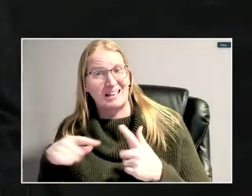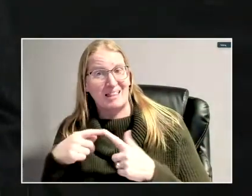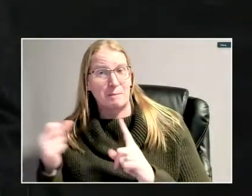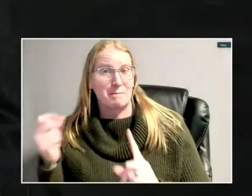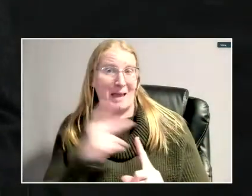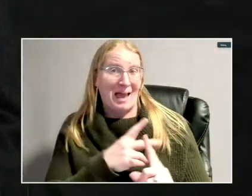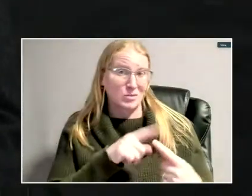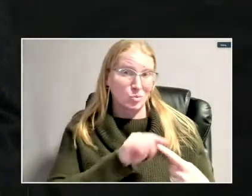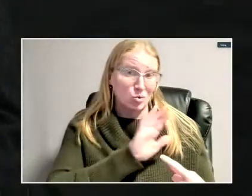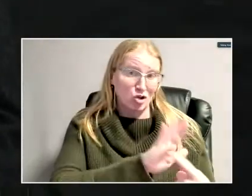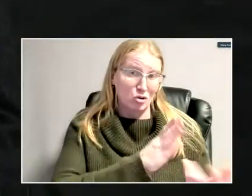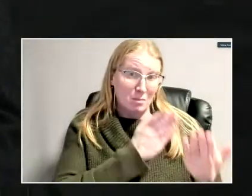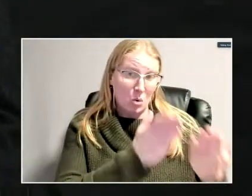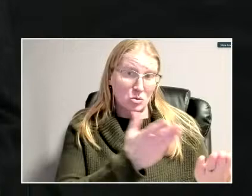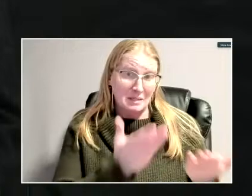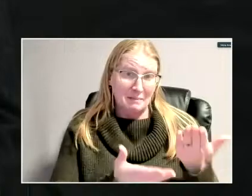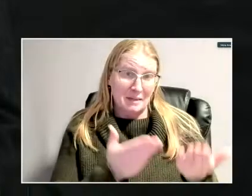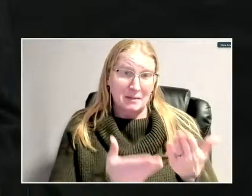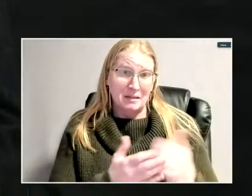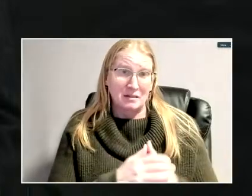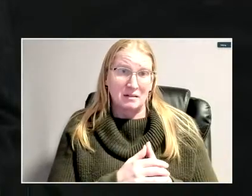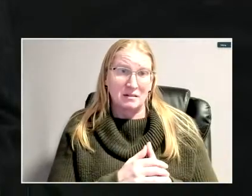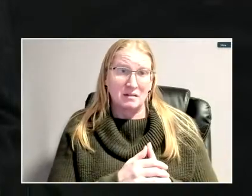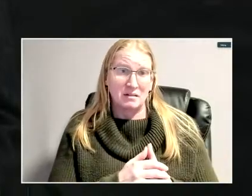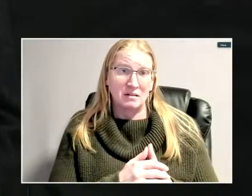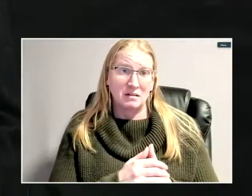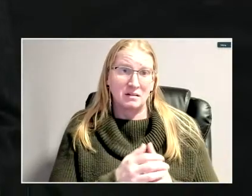back oh I think we have a